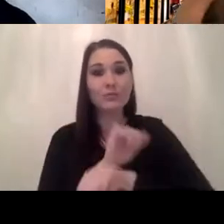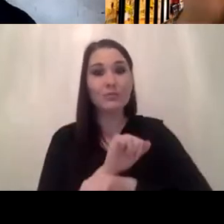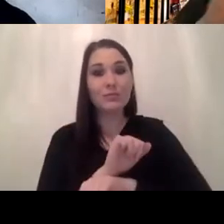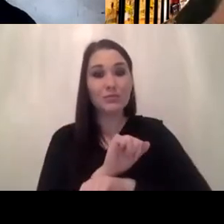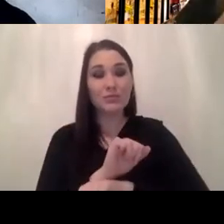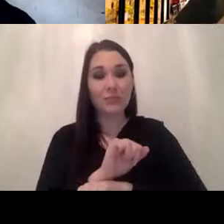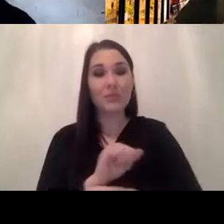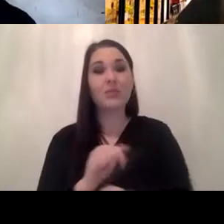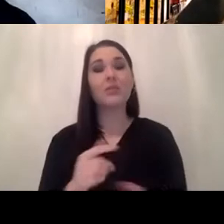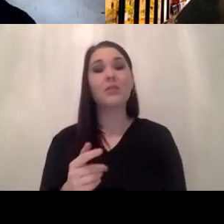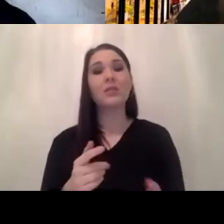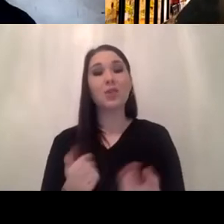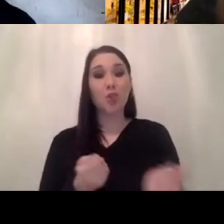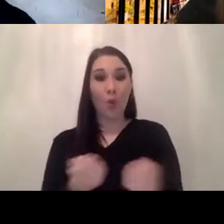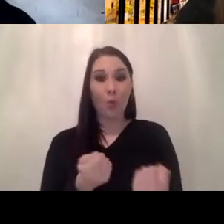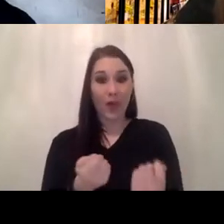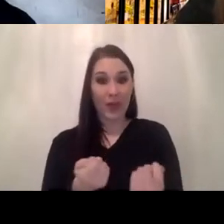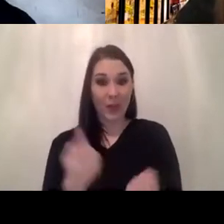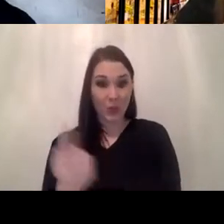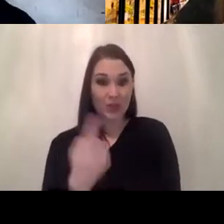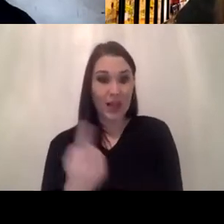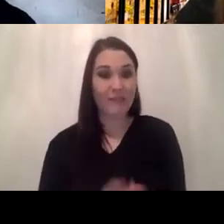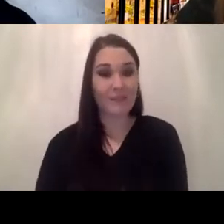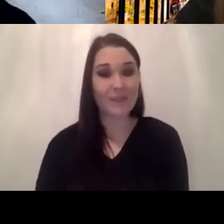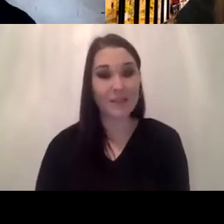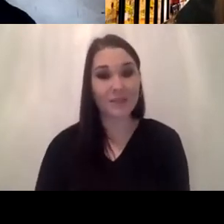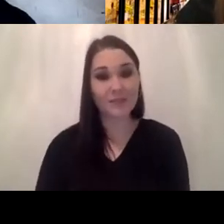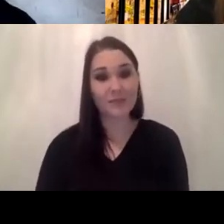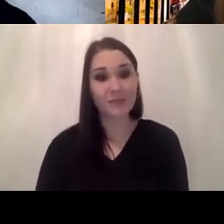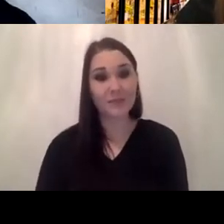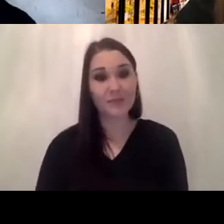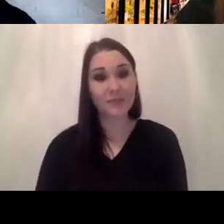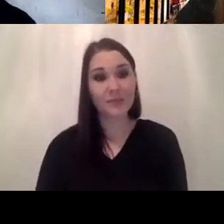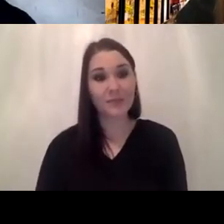you actually cope with these changes in time?